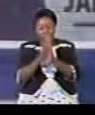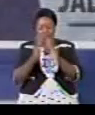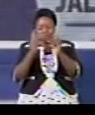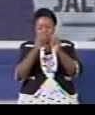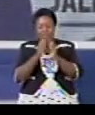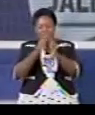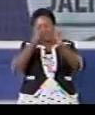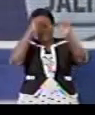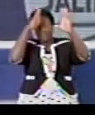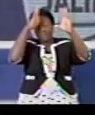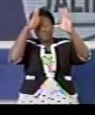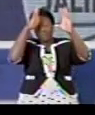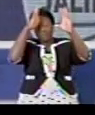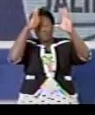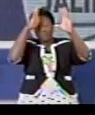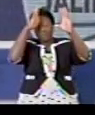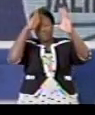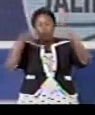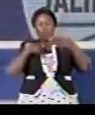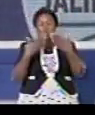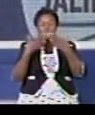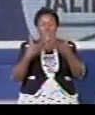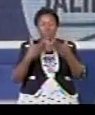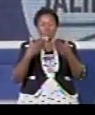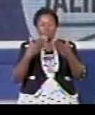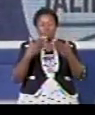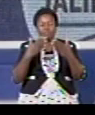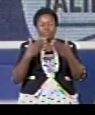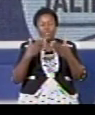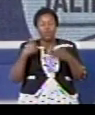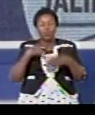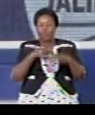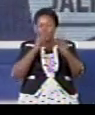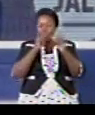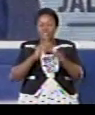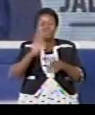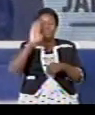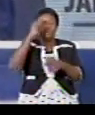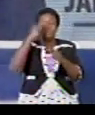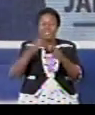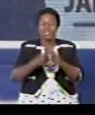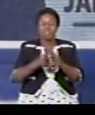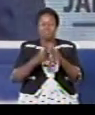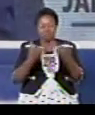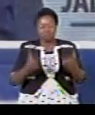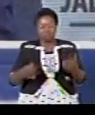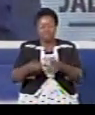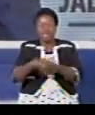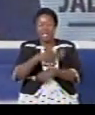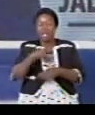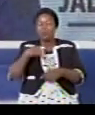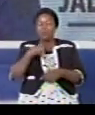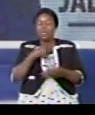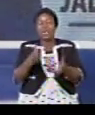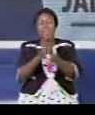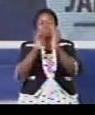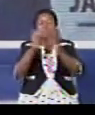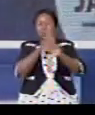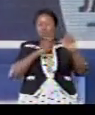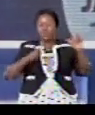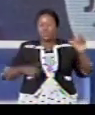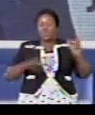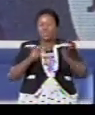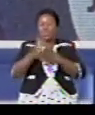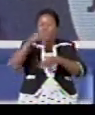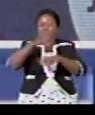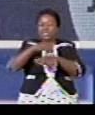together. Father, we thank you. We bless your name today. And we're asking, Lord, you